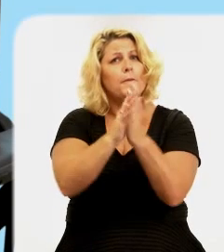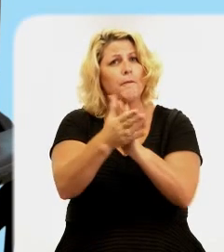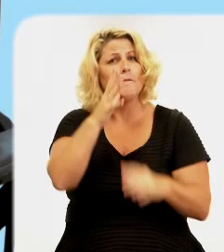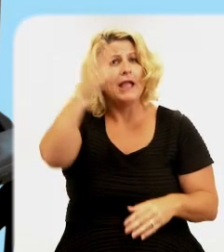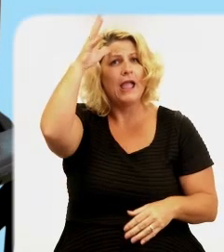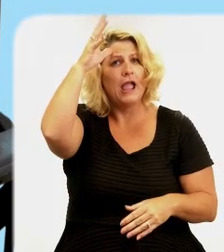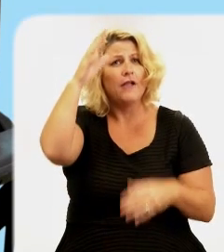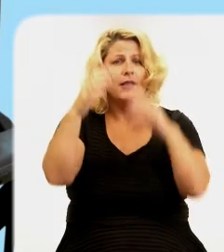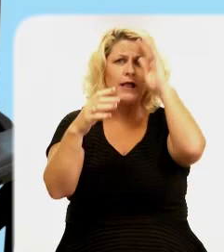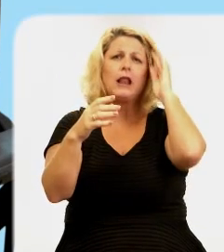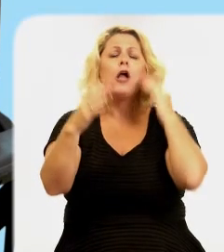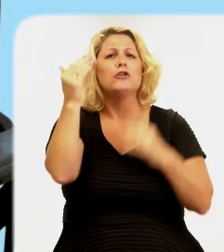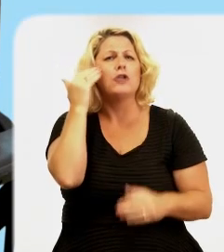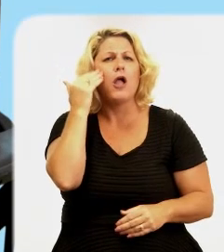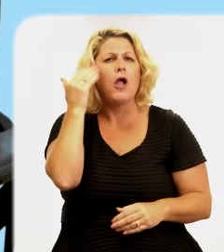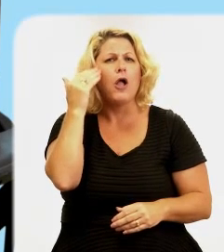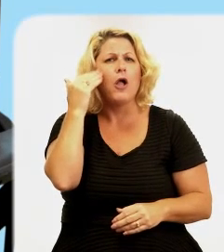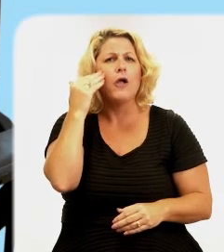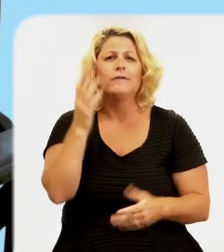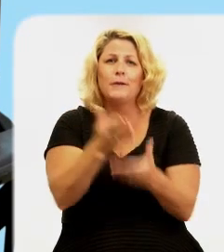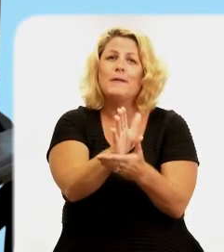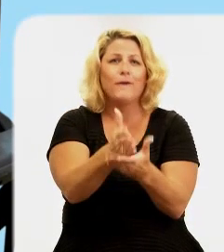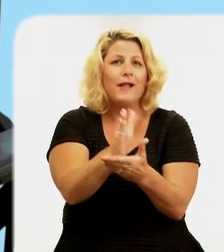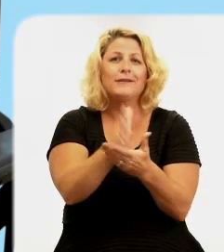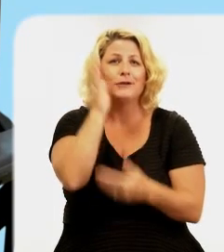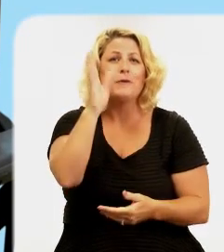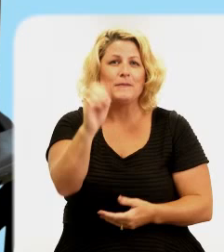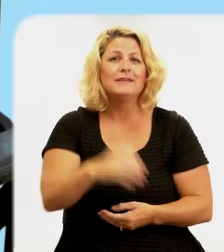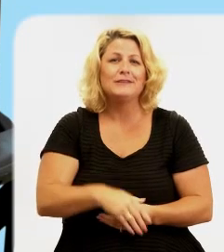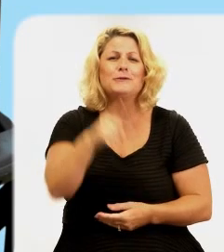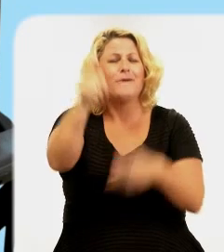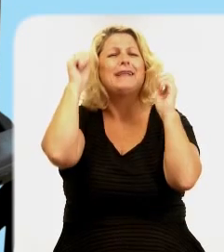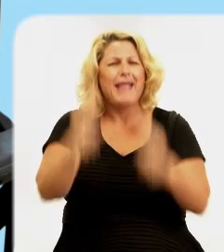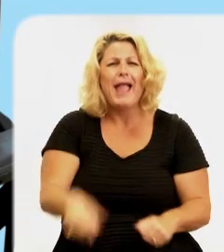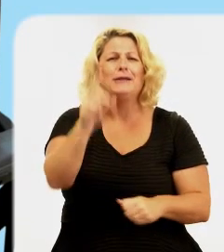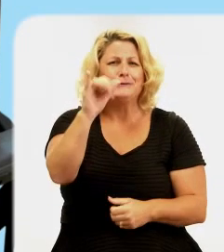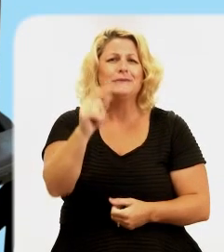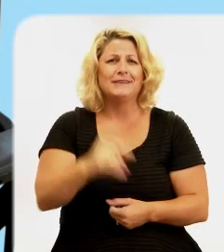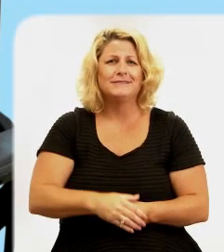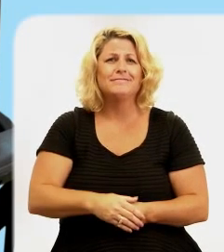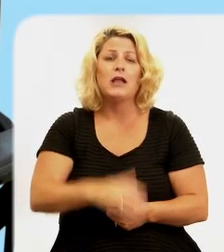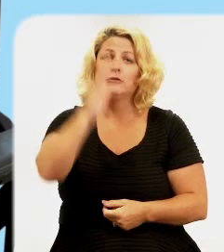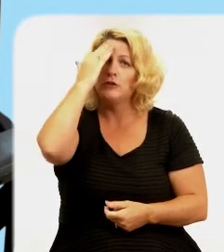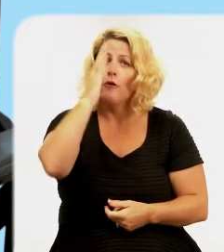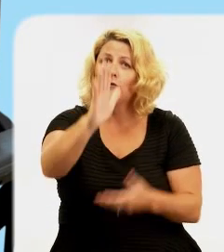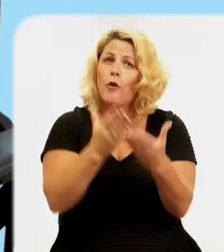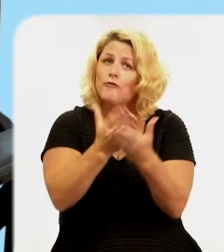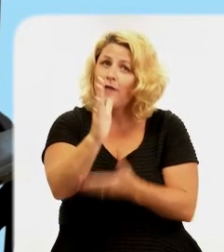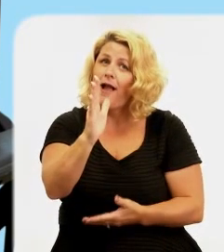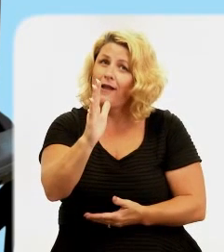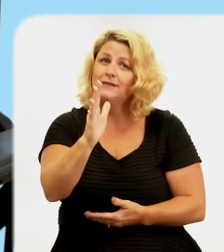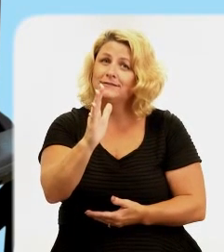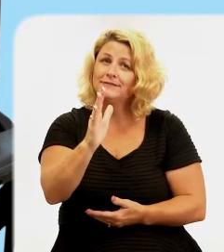you want to do, know that it'll be okay. You can be a parent. Know your